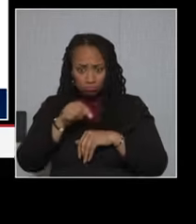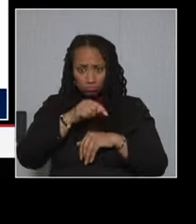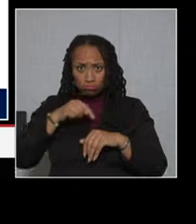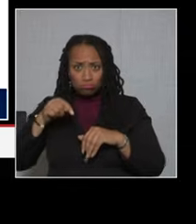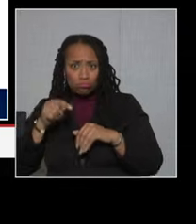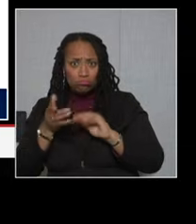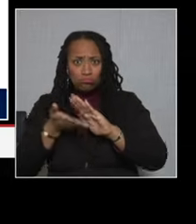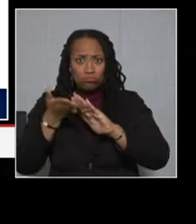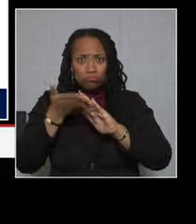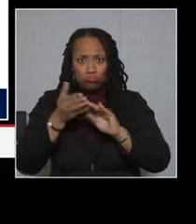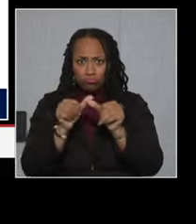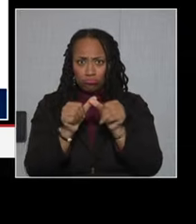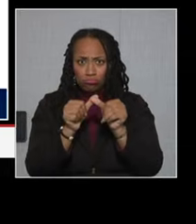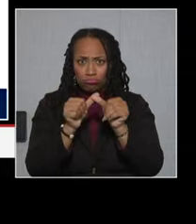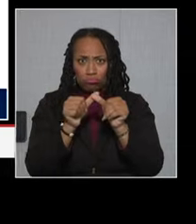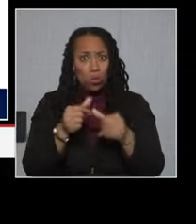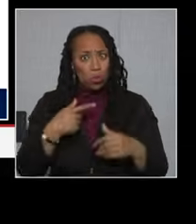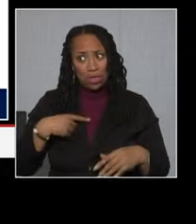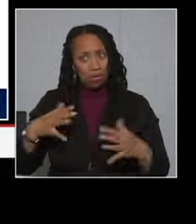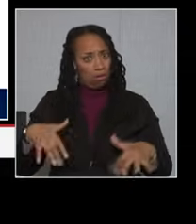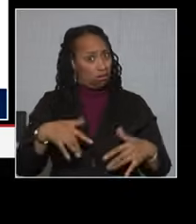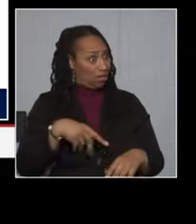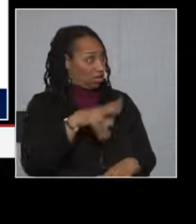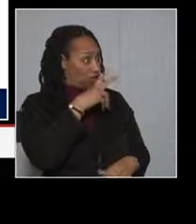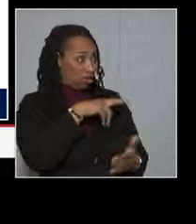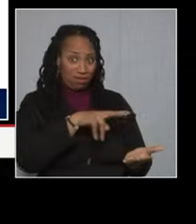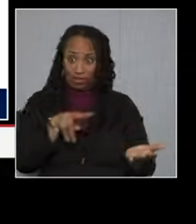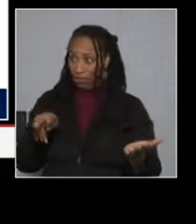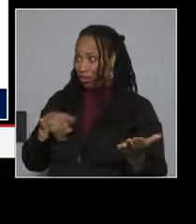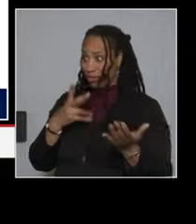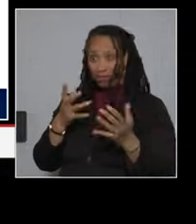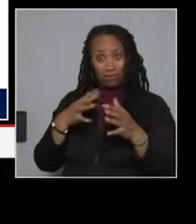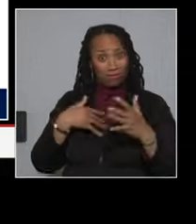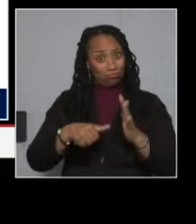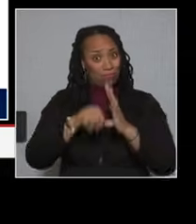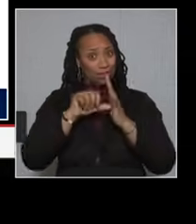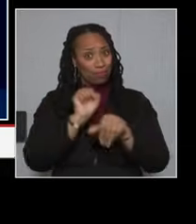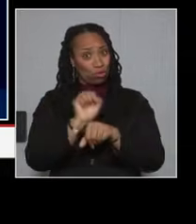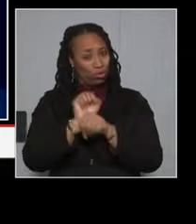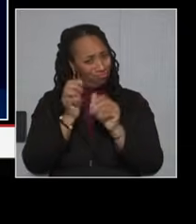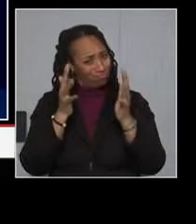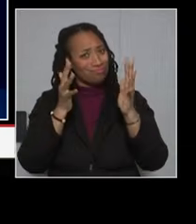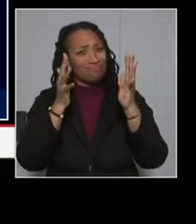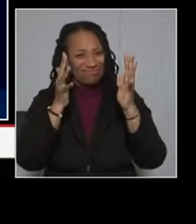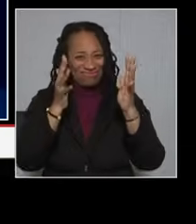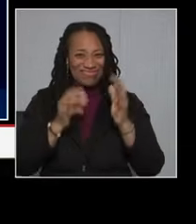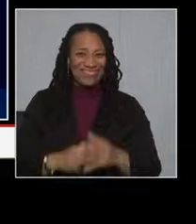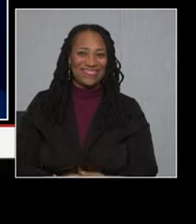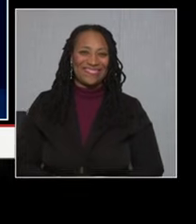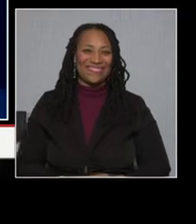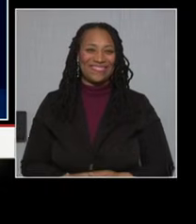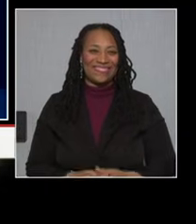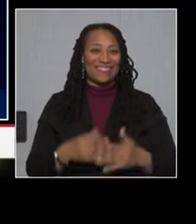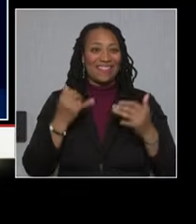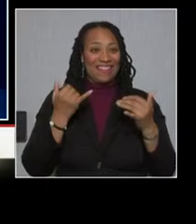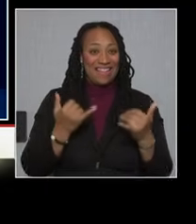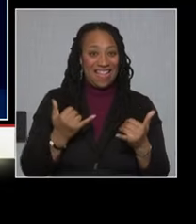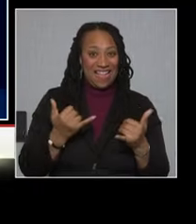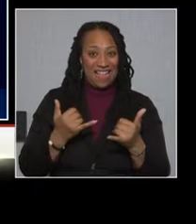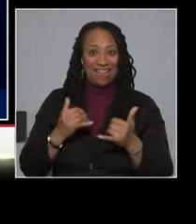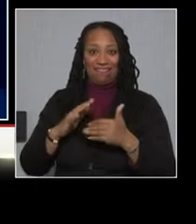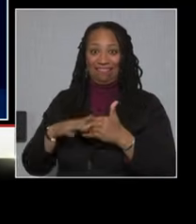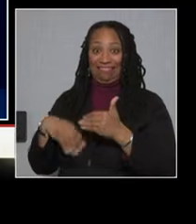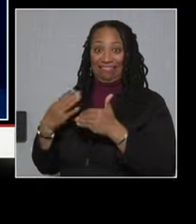work. And so with that, I'm going to turn it back over to Deputy Mayor Albert. Well, thank you so much. Mayor, thank you for